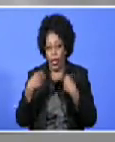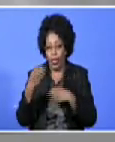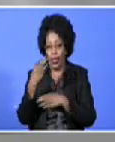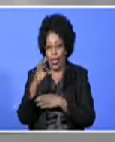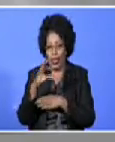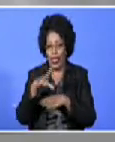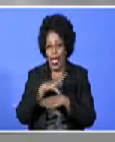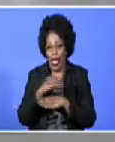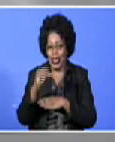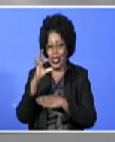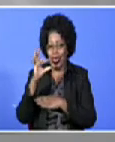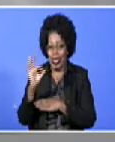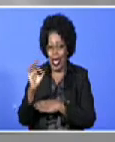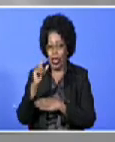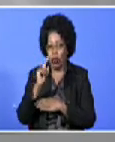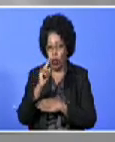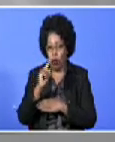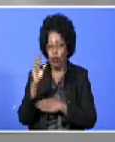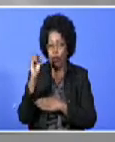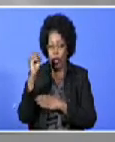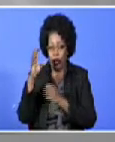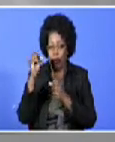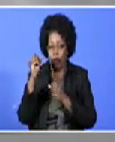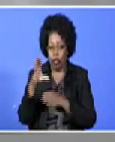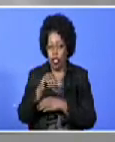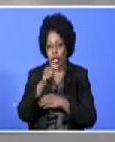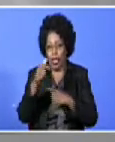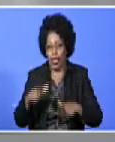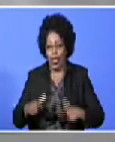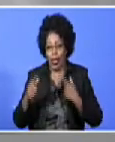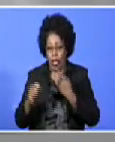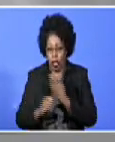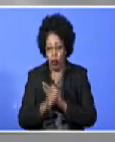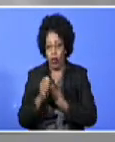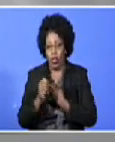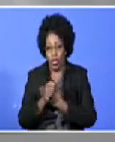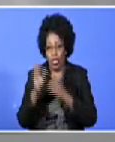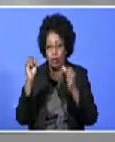911 for health emergencies and other life-threatening emergencies.